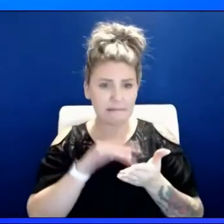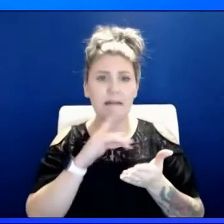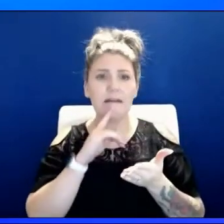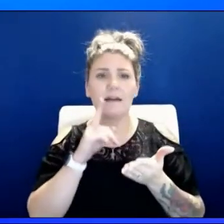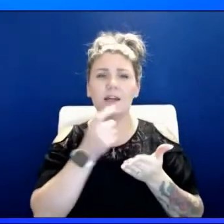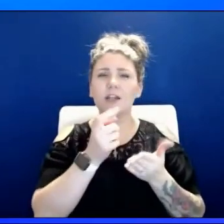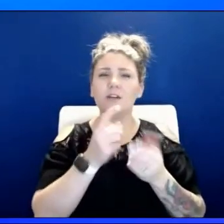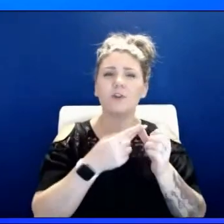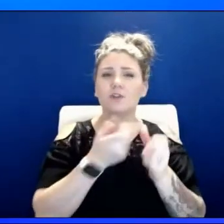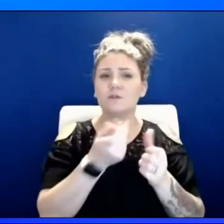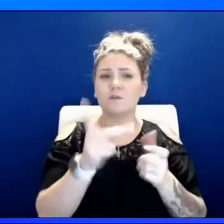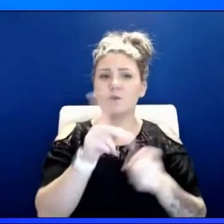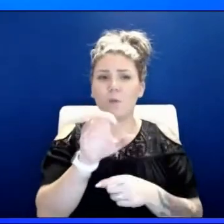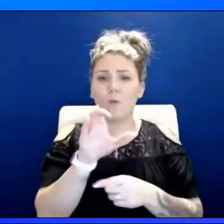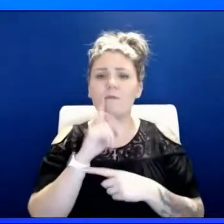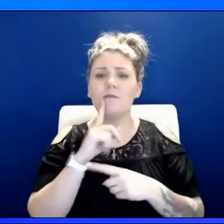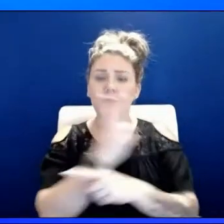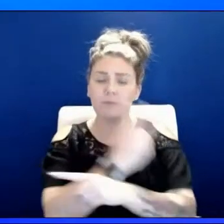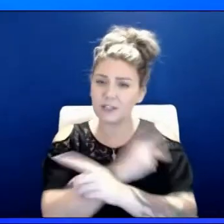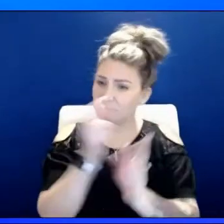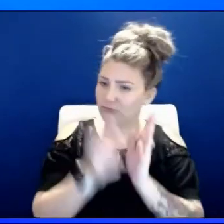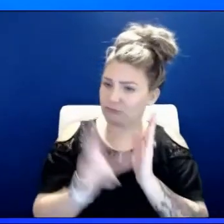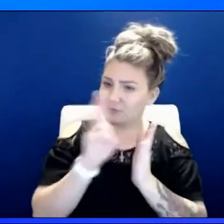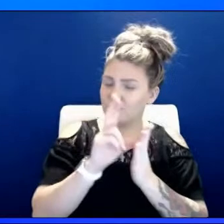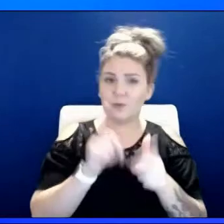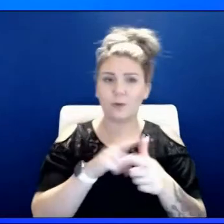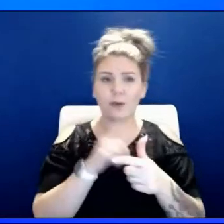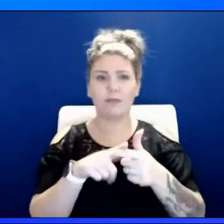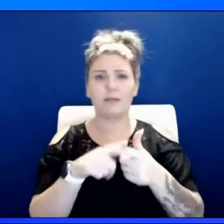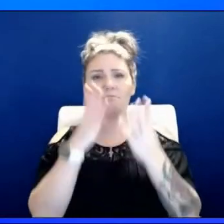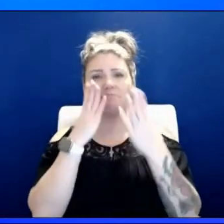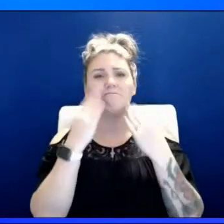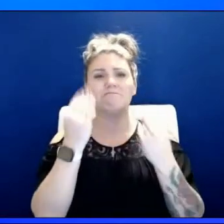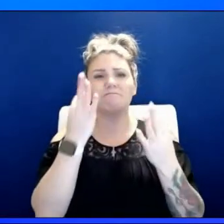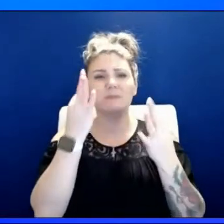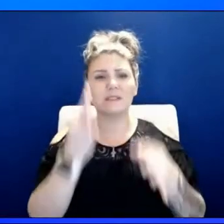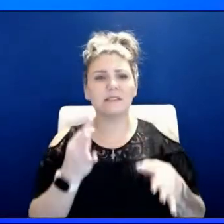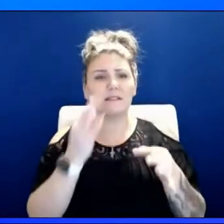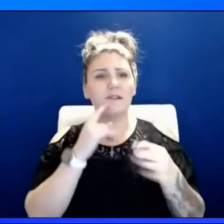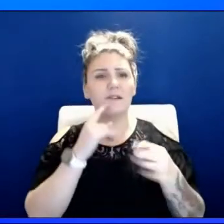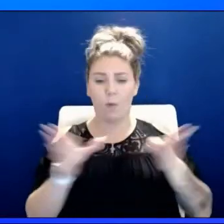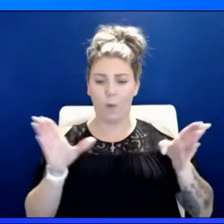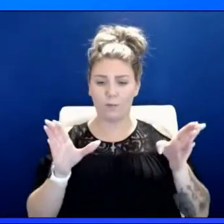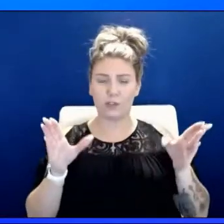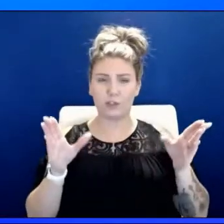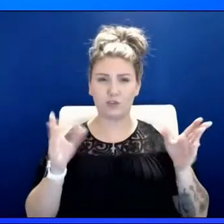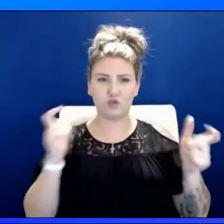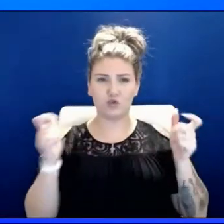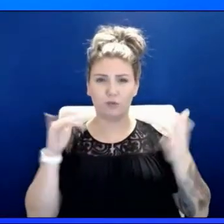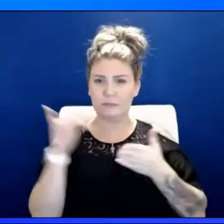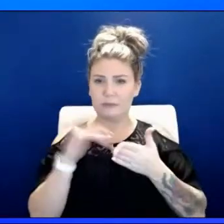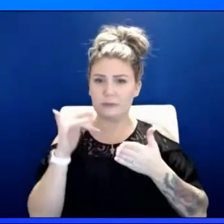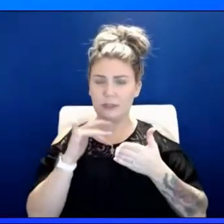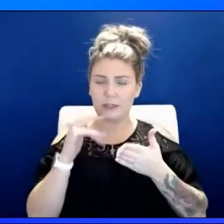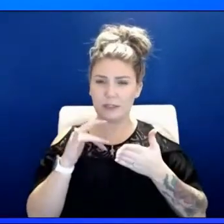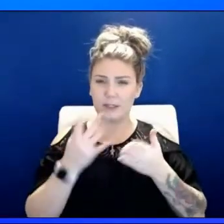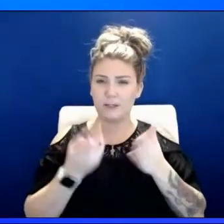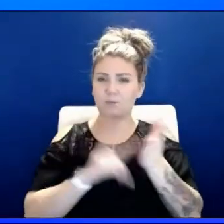we review the data, and then we decide, can we open it up to a larger study where now we're enrolling a few thousand